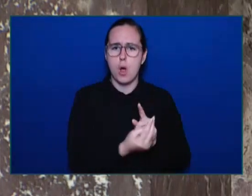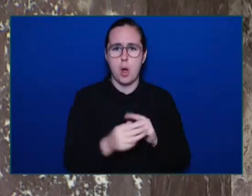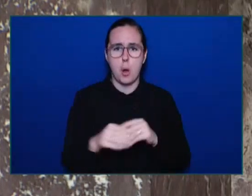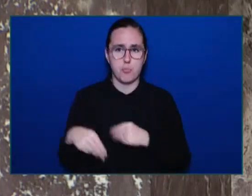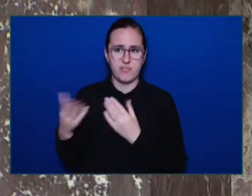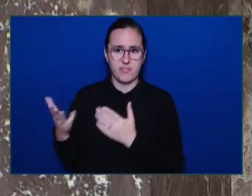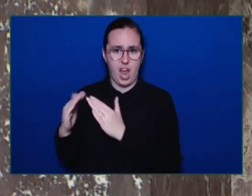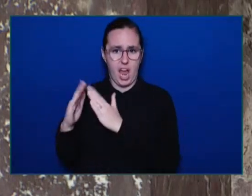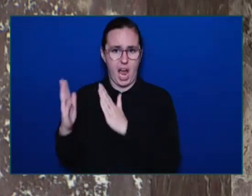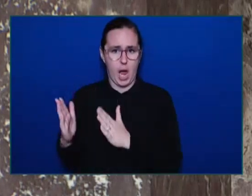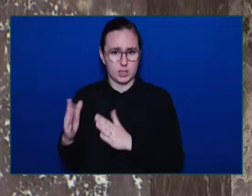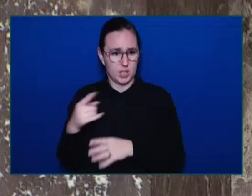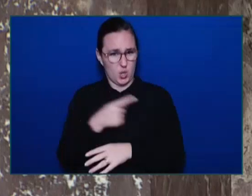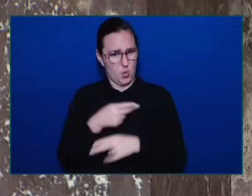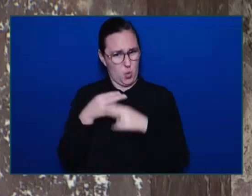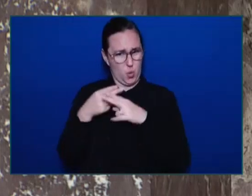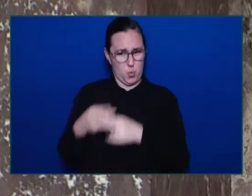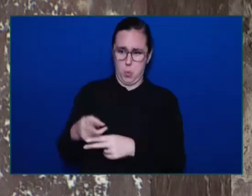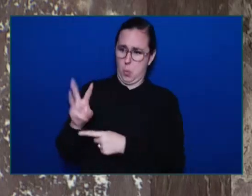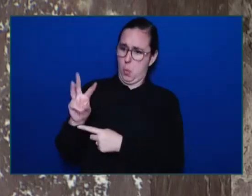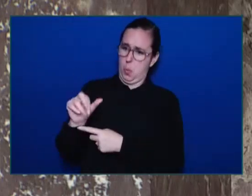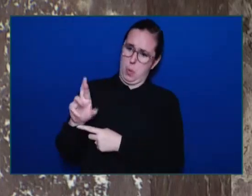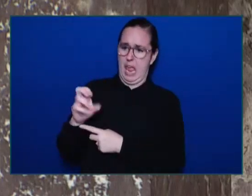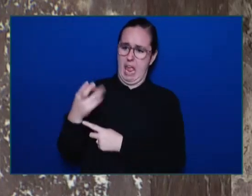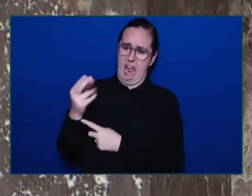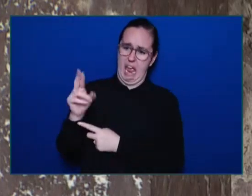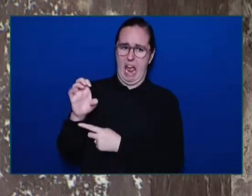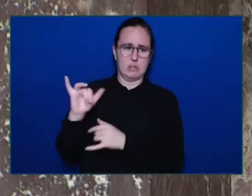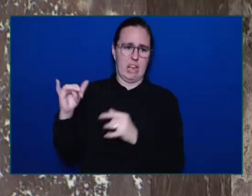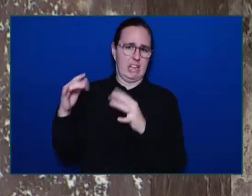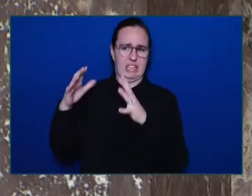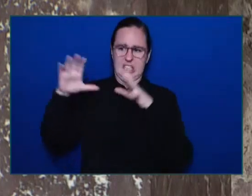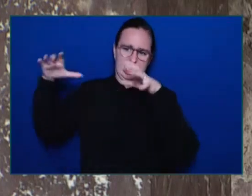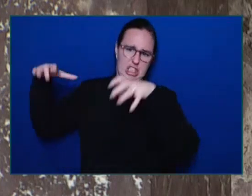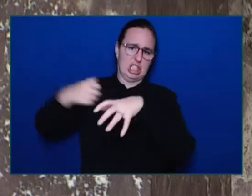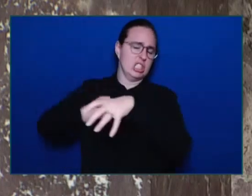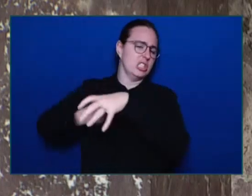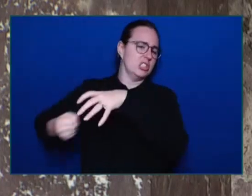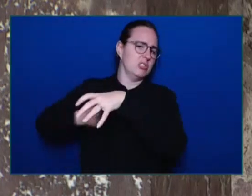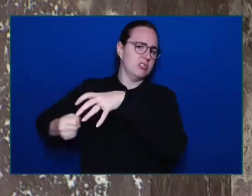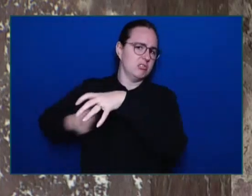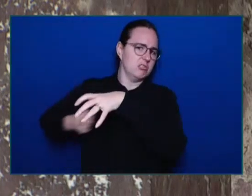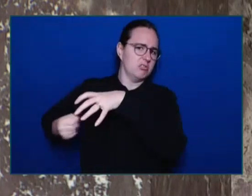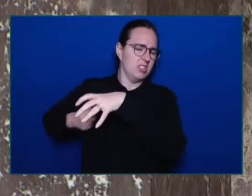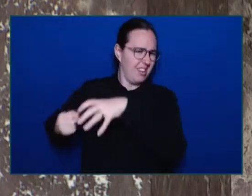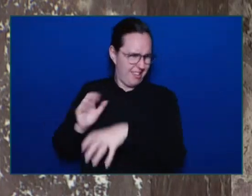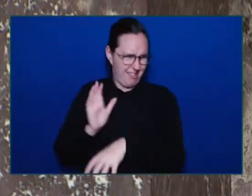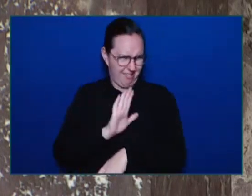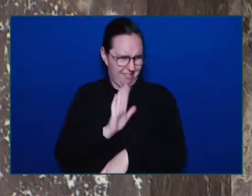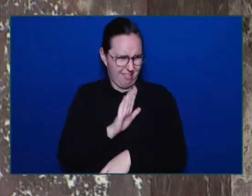for people, providing wraparound supports for people so they can get back on their feet, Honourable Speaker. This is not